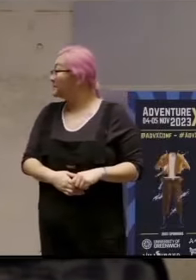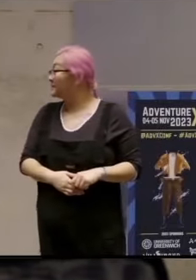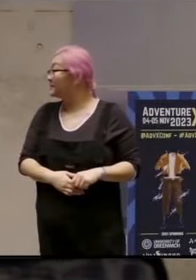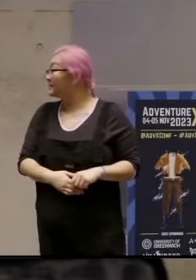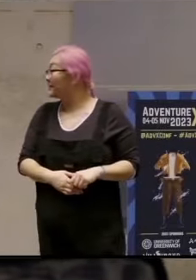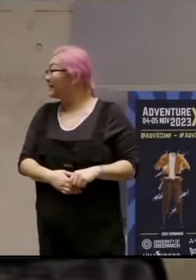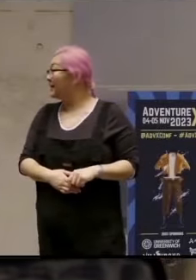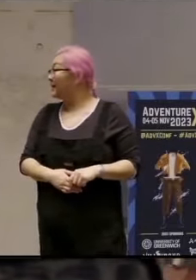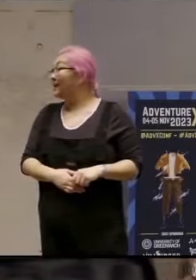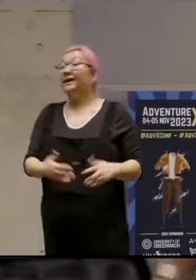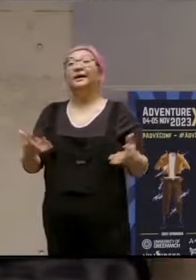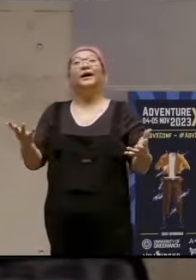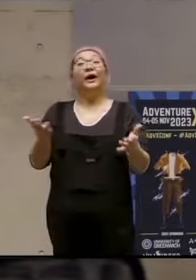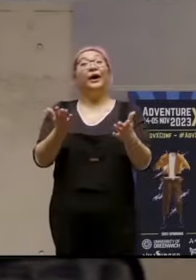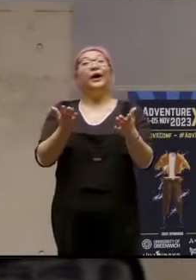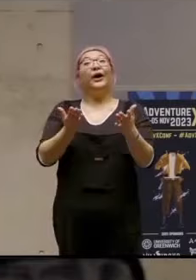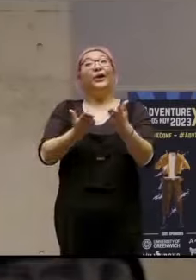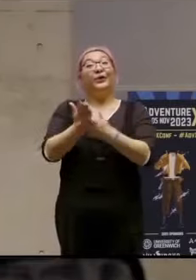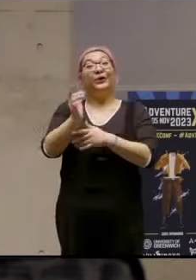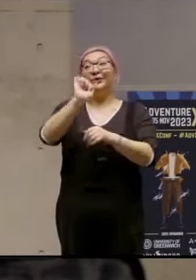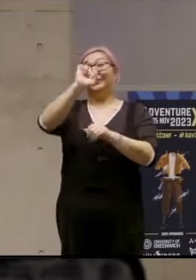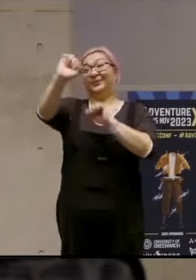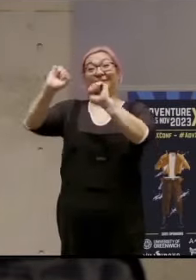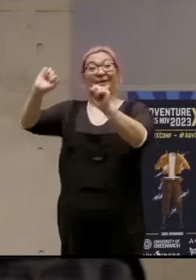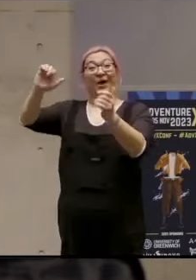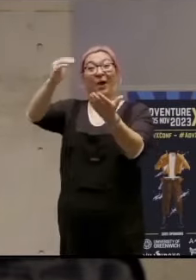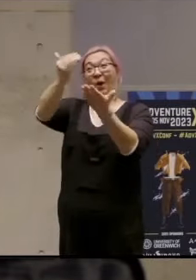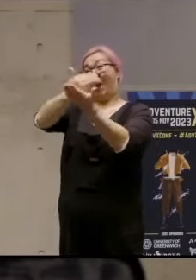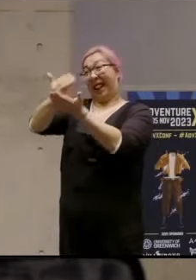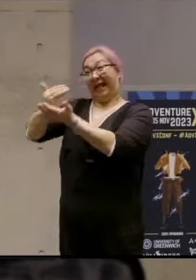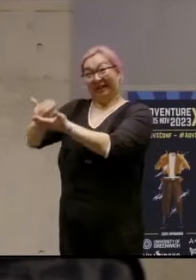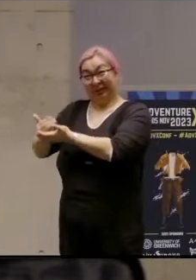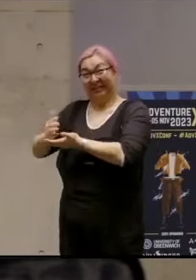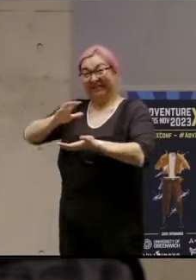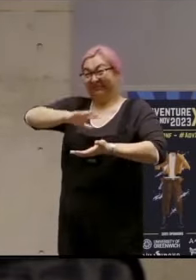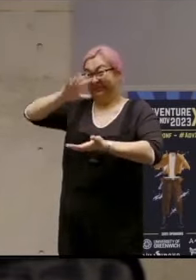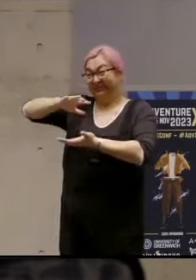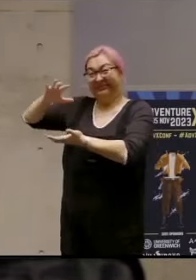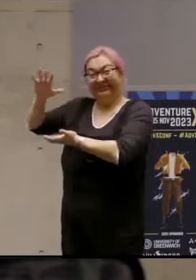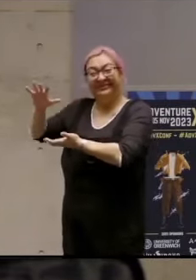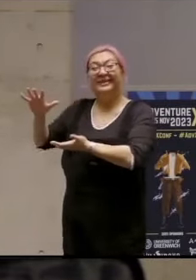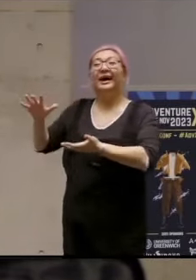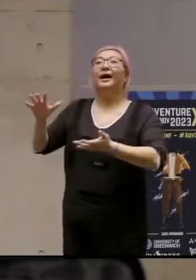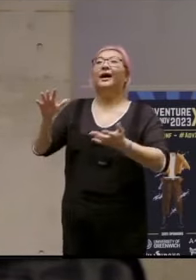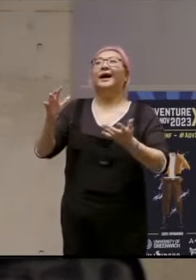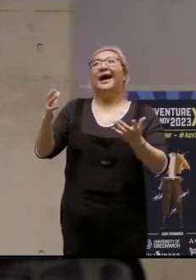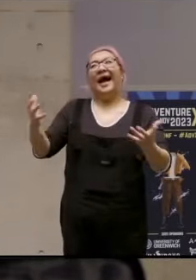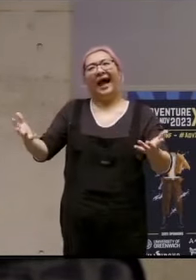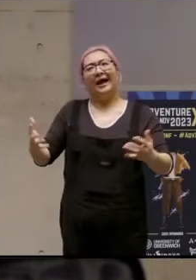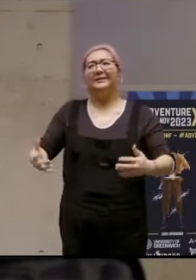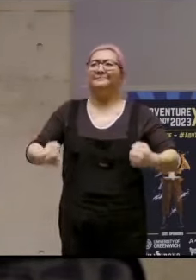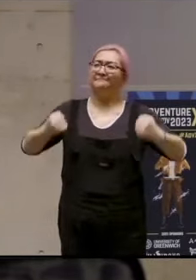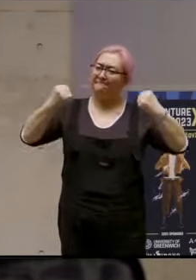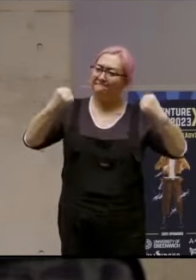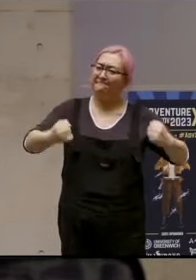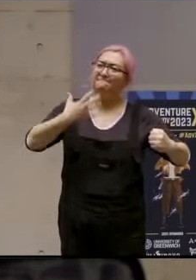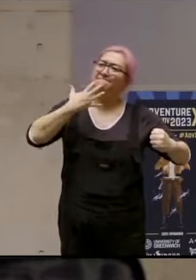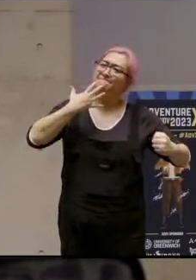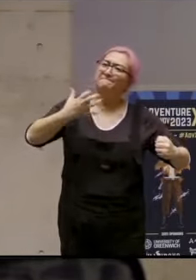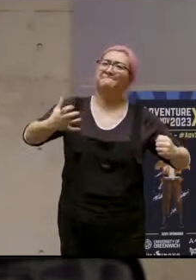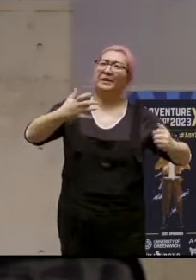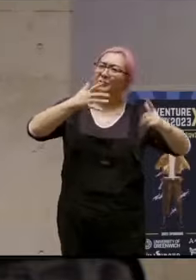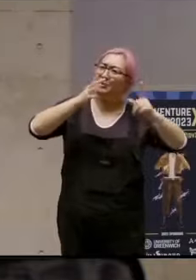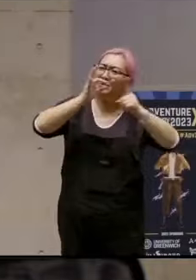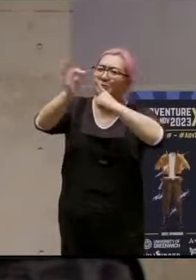Through connections. And like through out of like courage that is at the border of